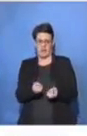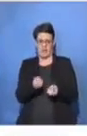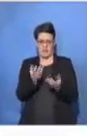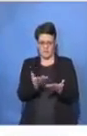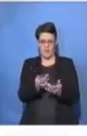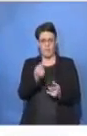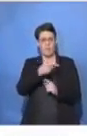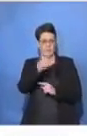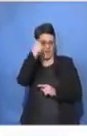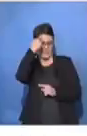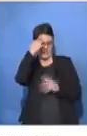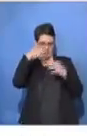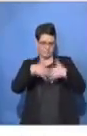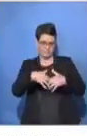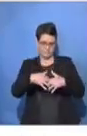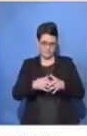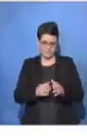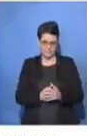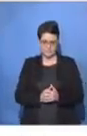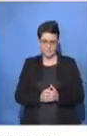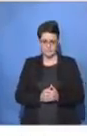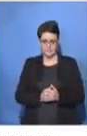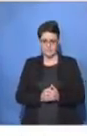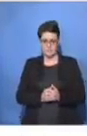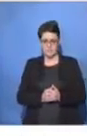for consideration.